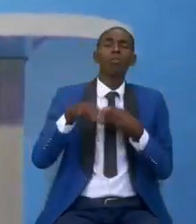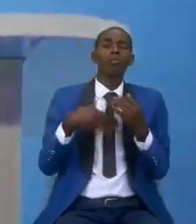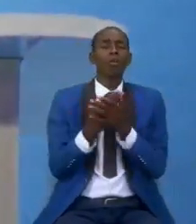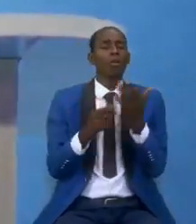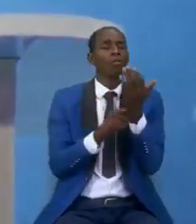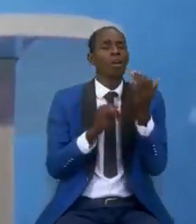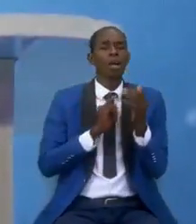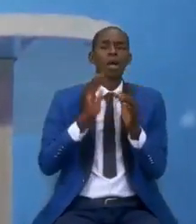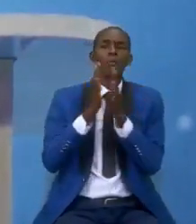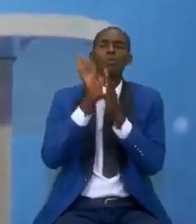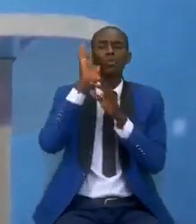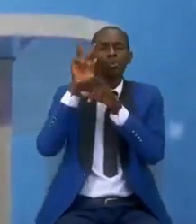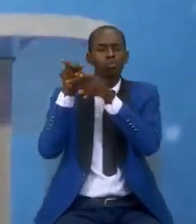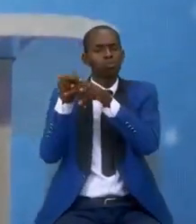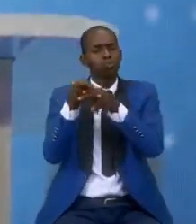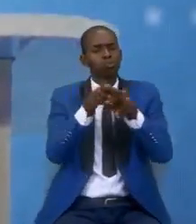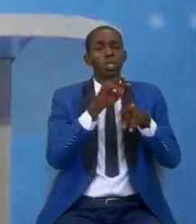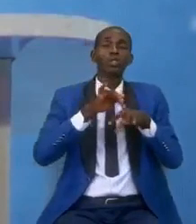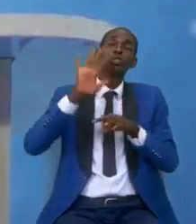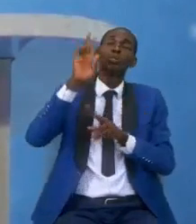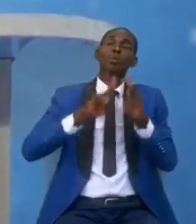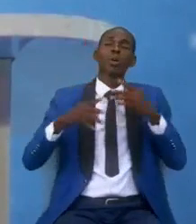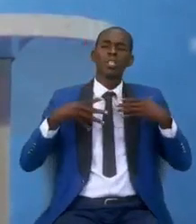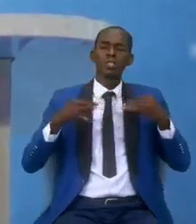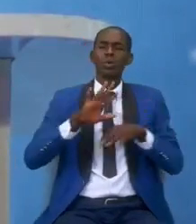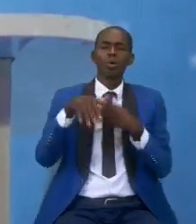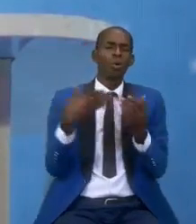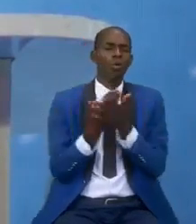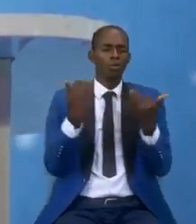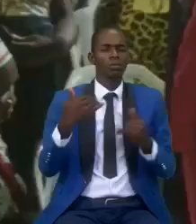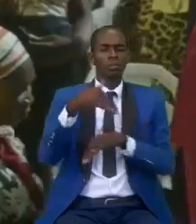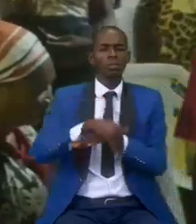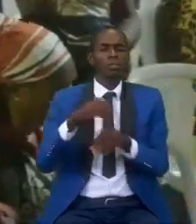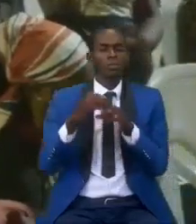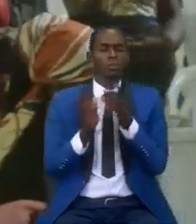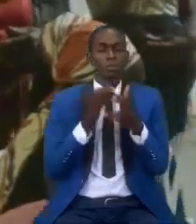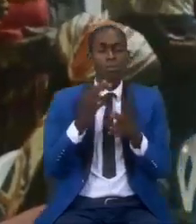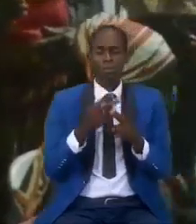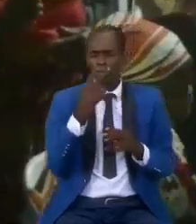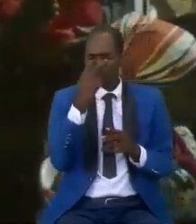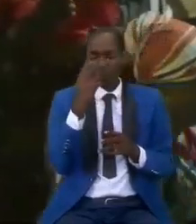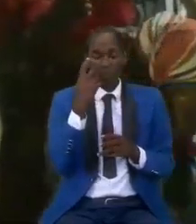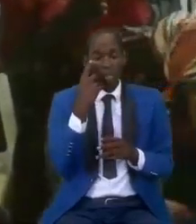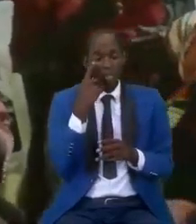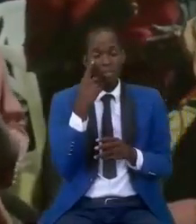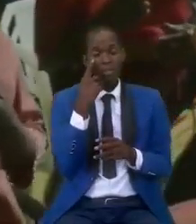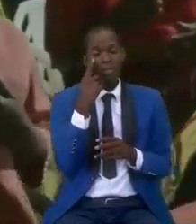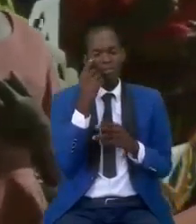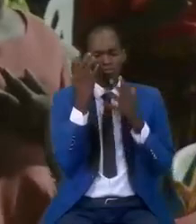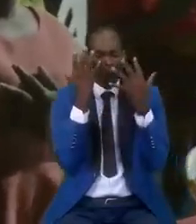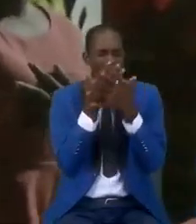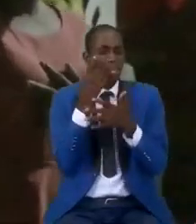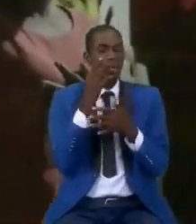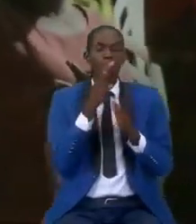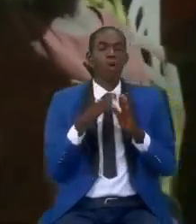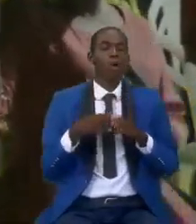name. Blind eyes, dim eyes, be opened in Jesus' name. Deaf ears and dumb